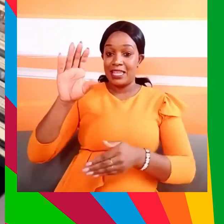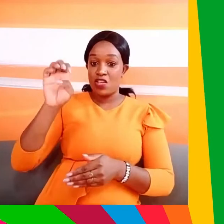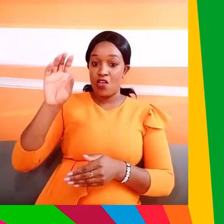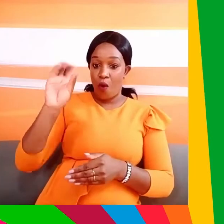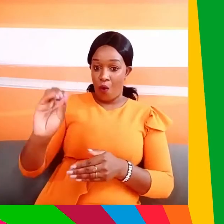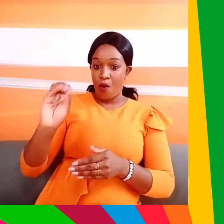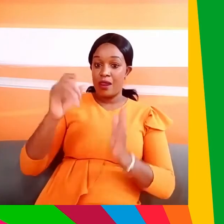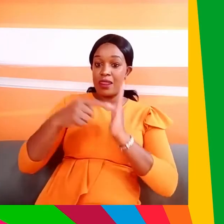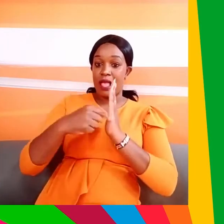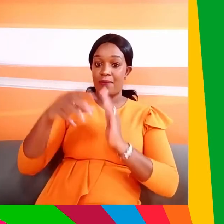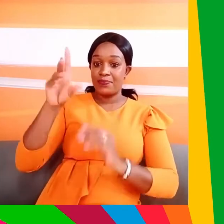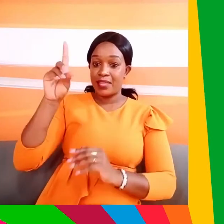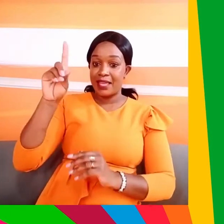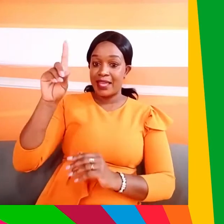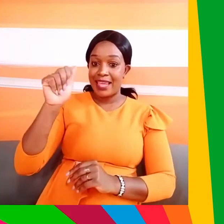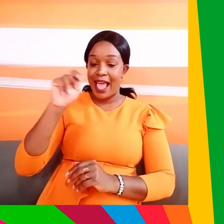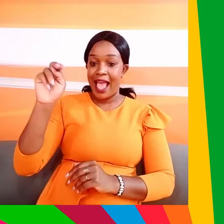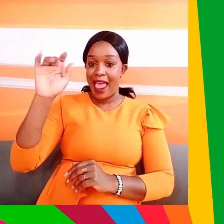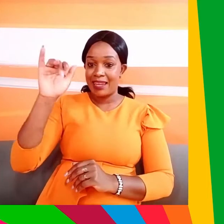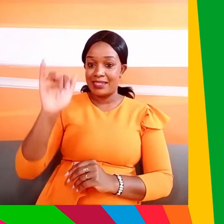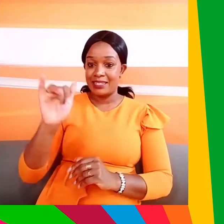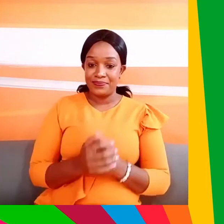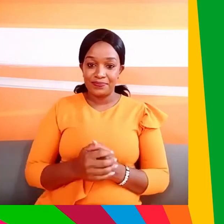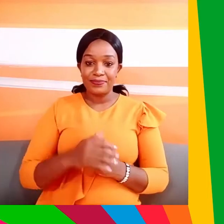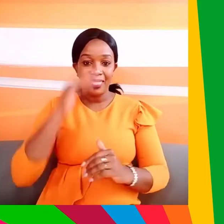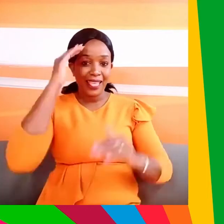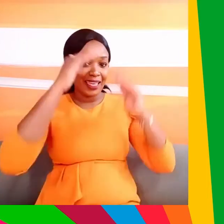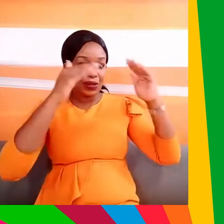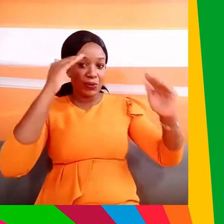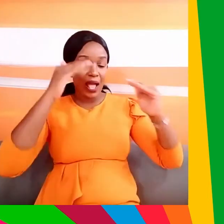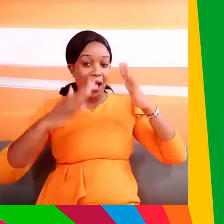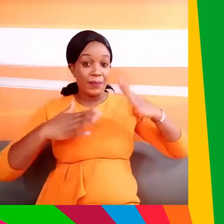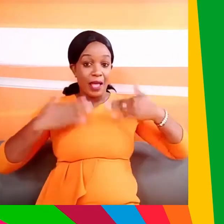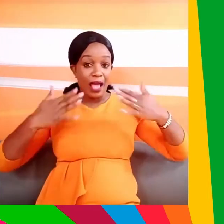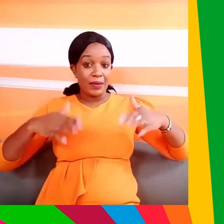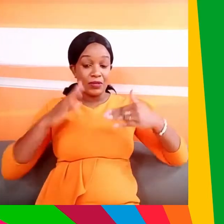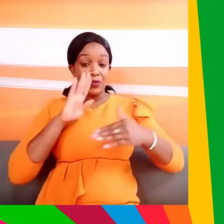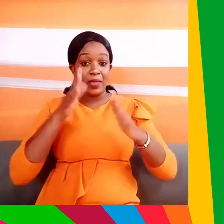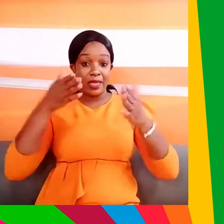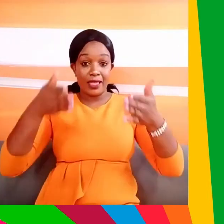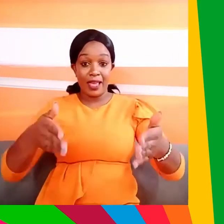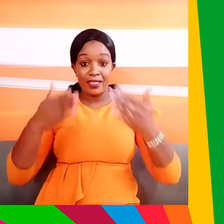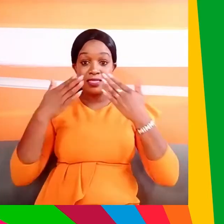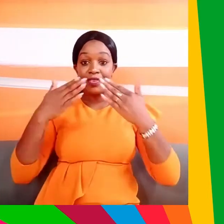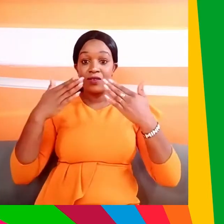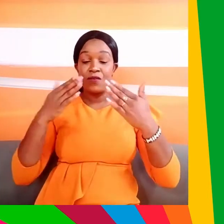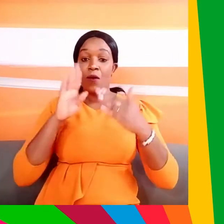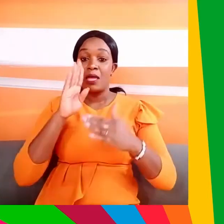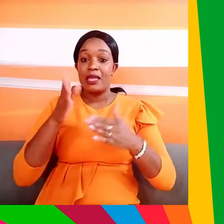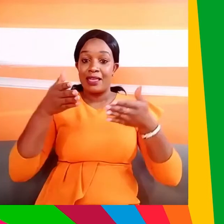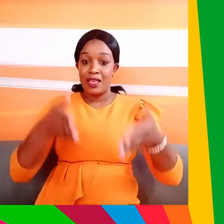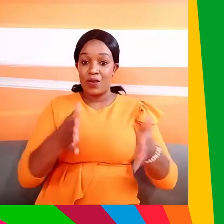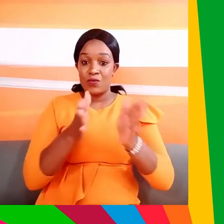Sriskandaraja. Welcome, Danny. Hi, Nadira. It's great to be here. Thanks so much for being here with us. And I guess let's just get started. It'd